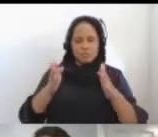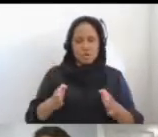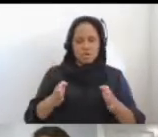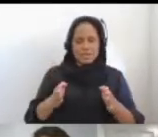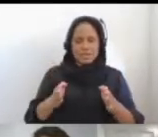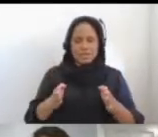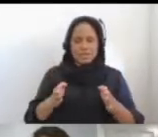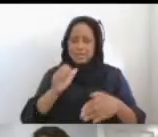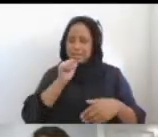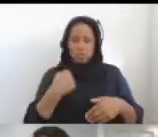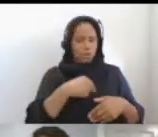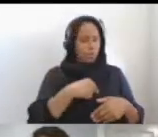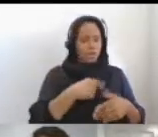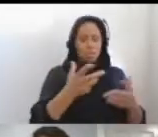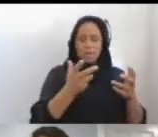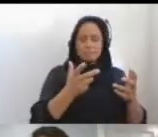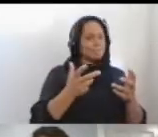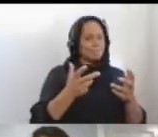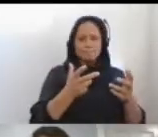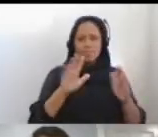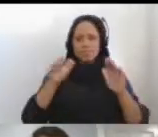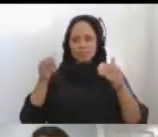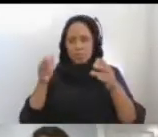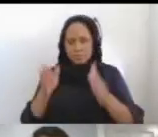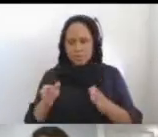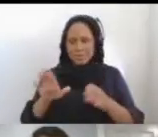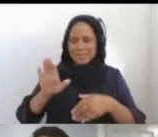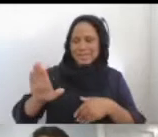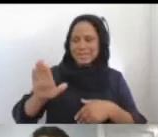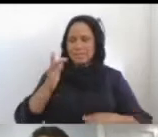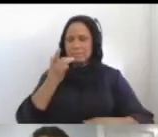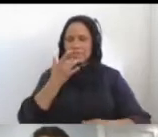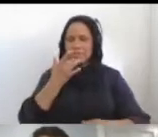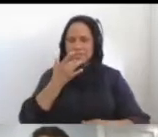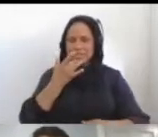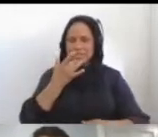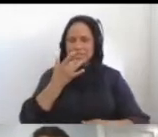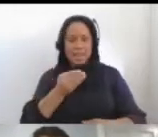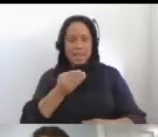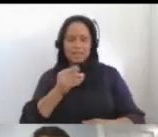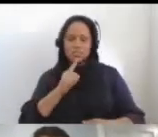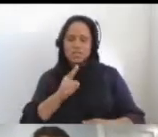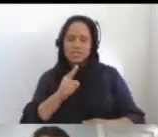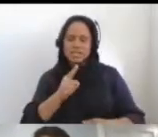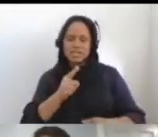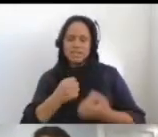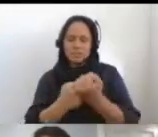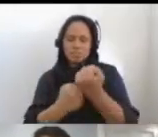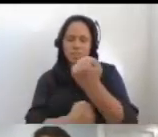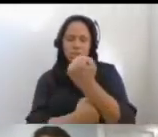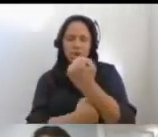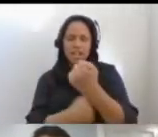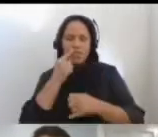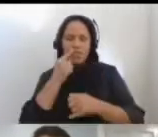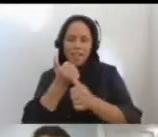what we want. And so it really serves as the bedrock for every discussion